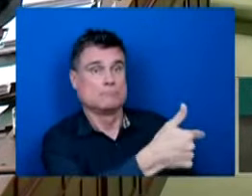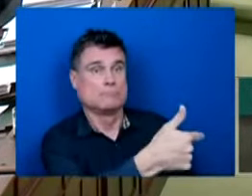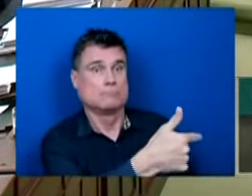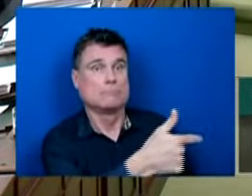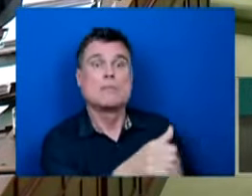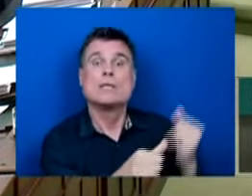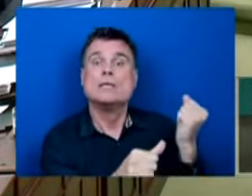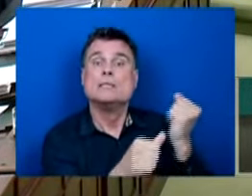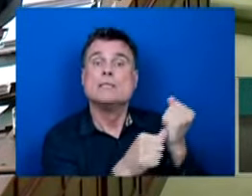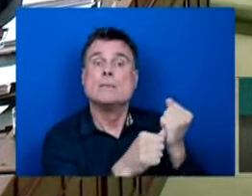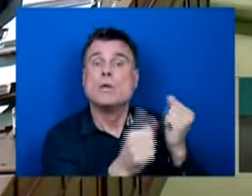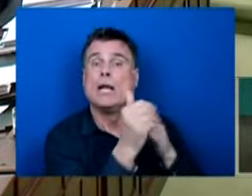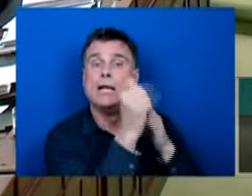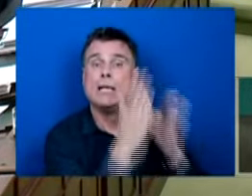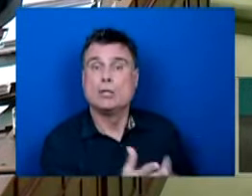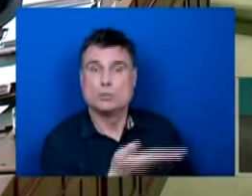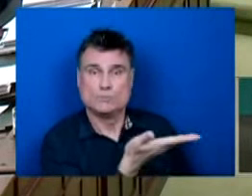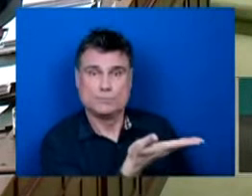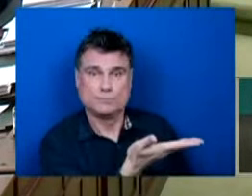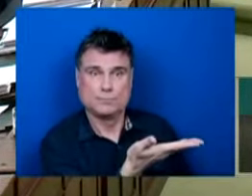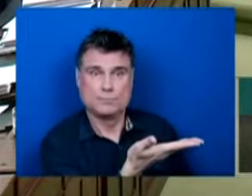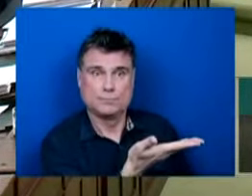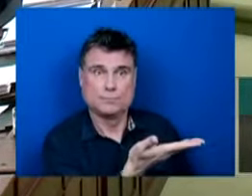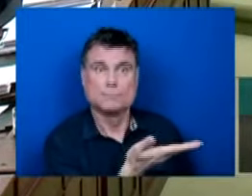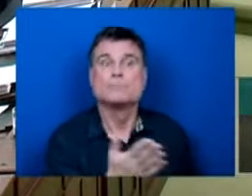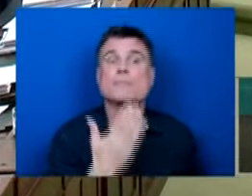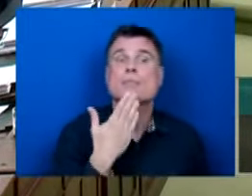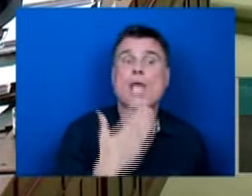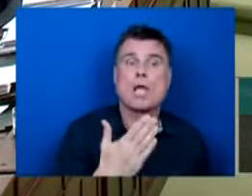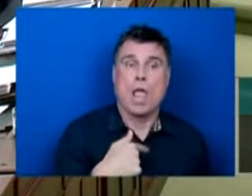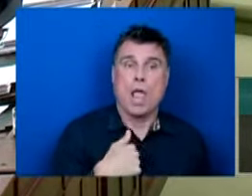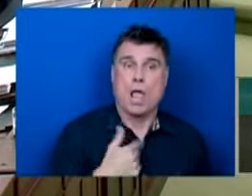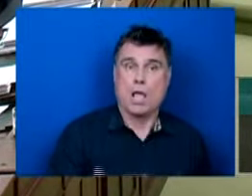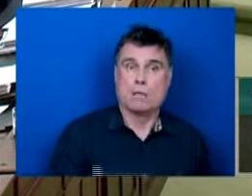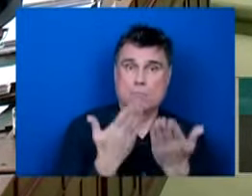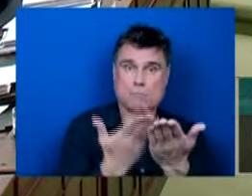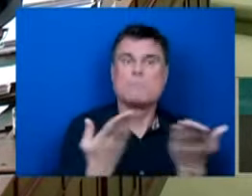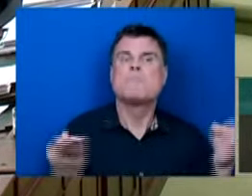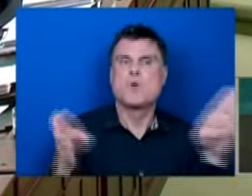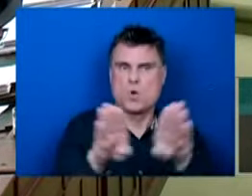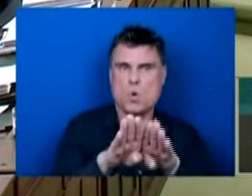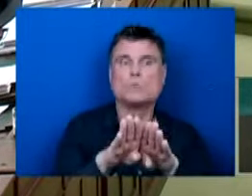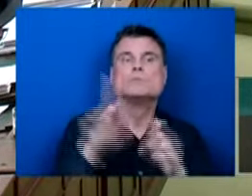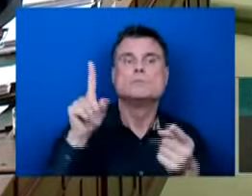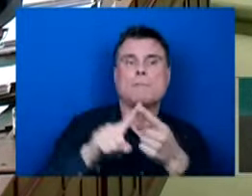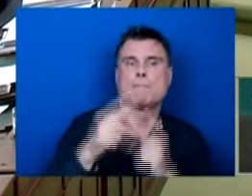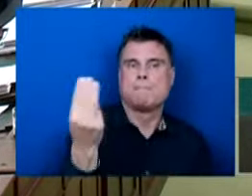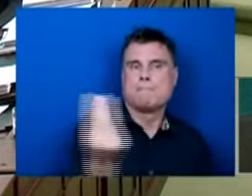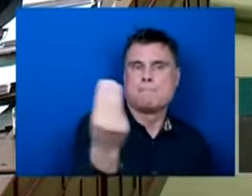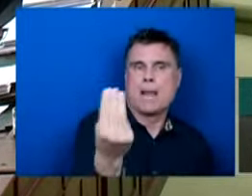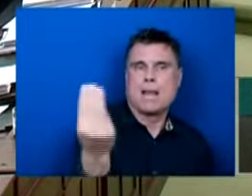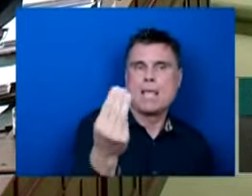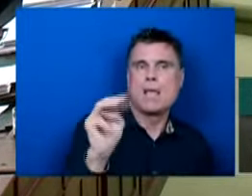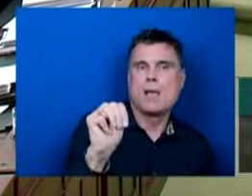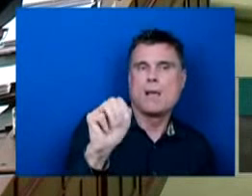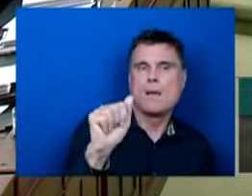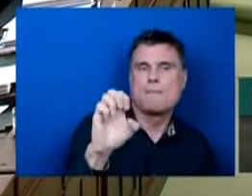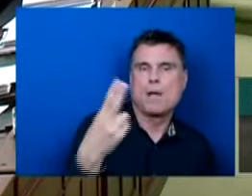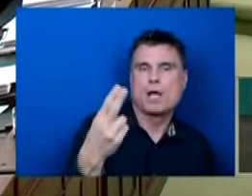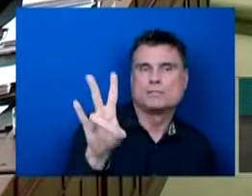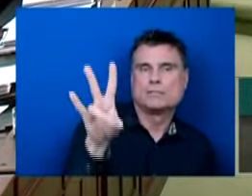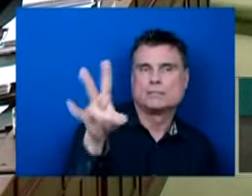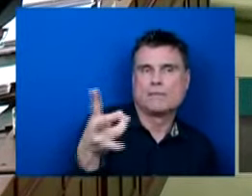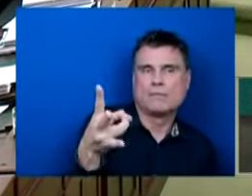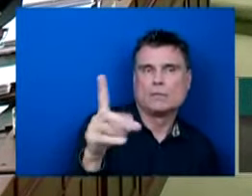that the Assembly adjourn until 1:30 p.m. on Monday, March 7, 2022. Honourable members, having heard the motion